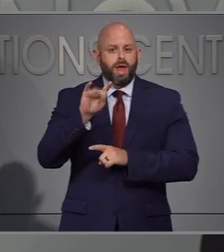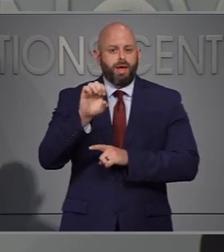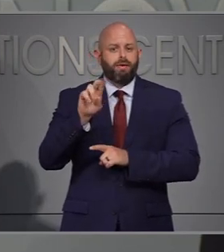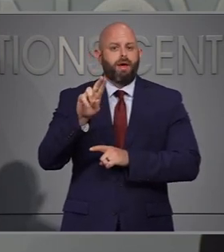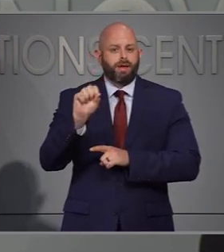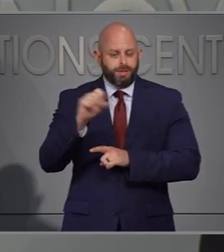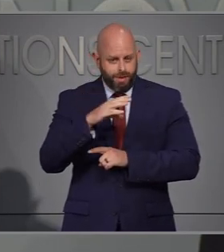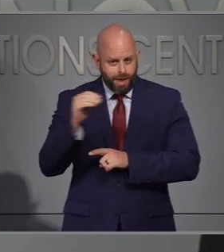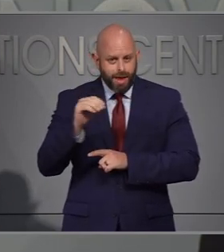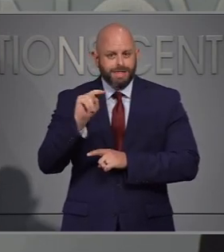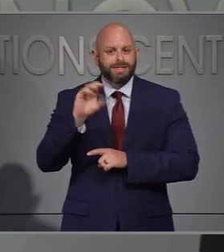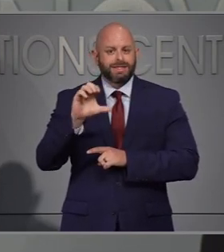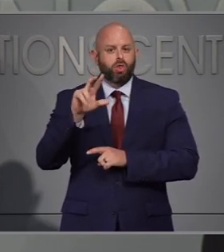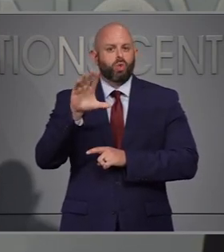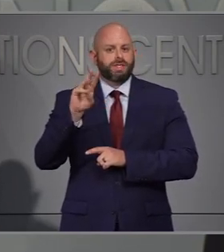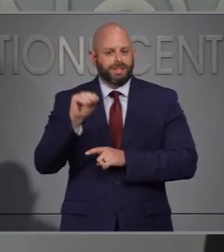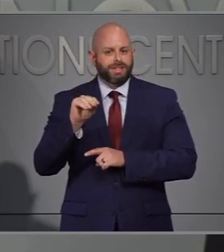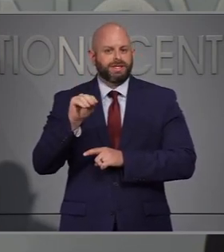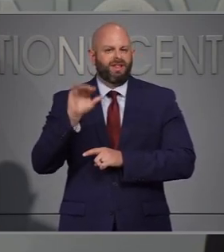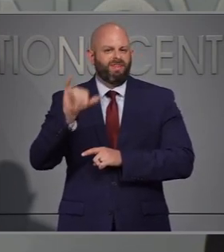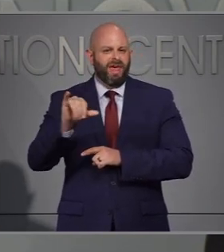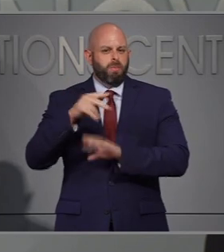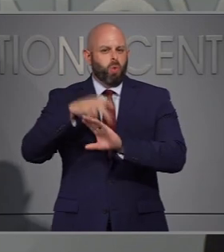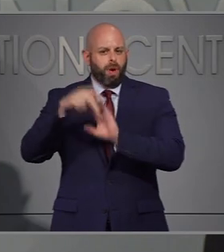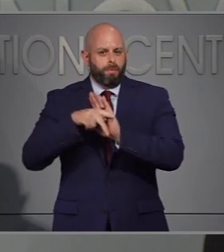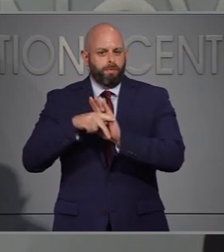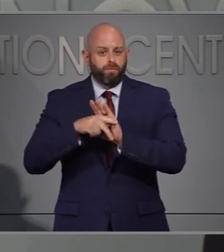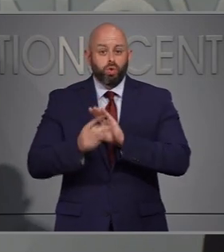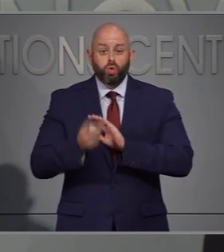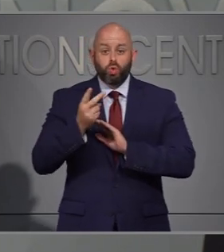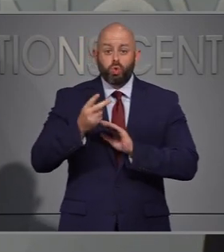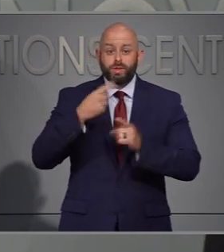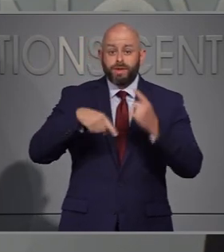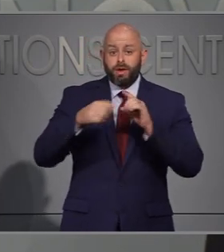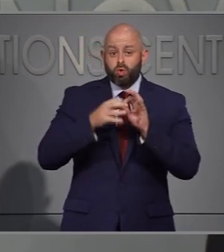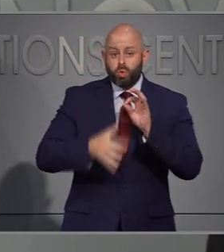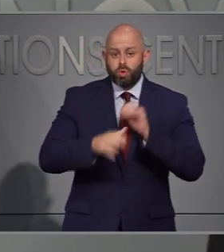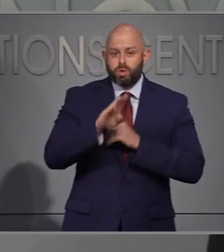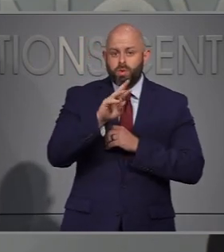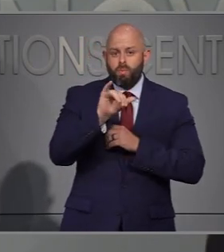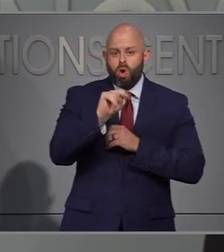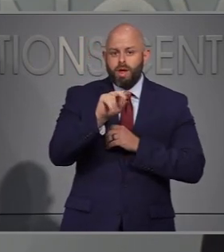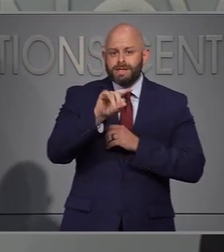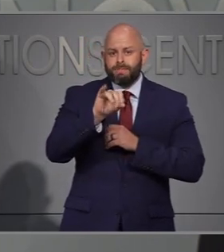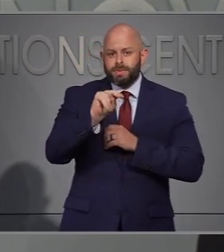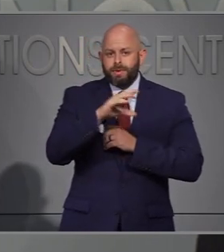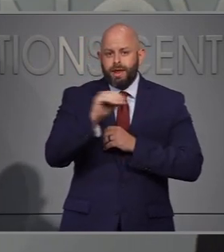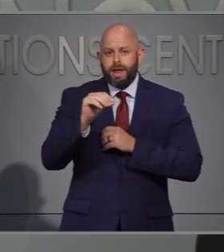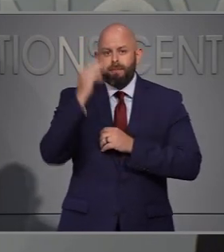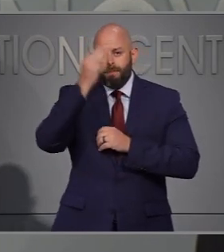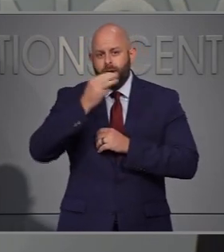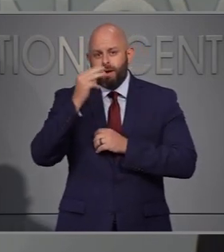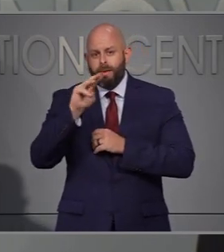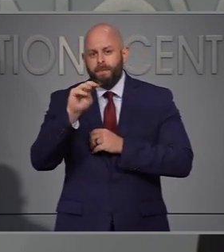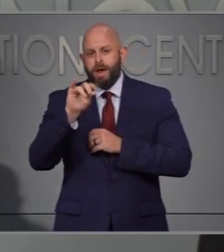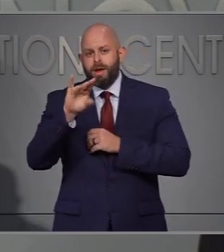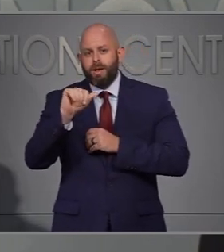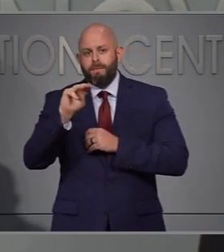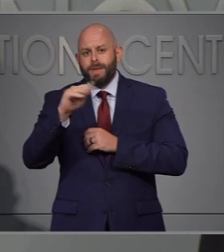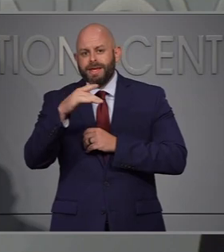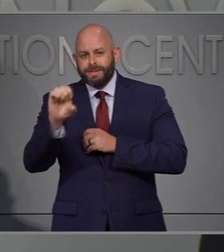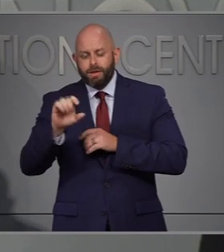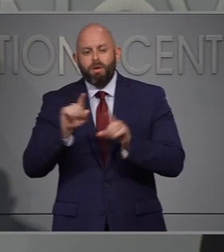today. Brian Tipton and Monica McGee are our American Sign Language interpreters, and working behind the scenes are our